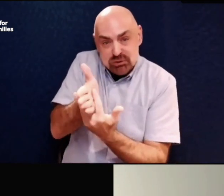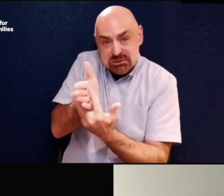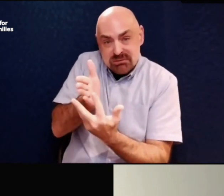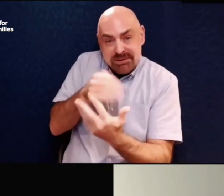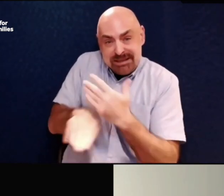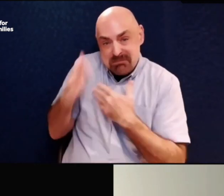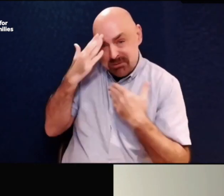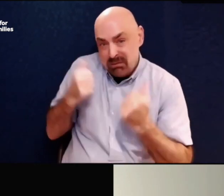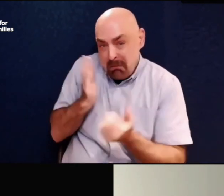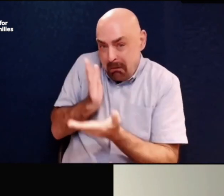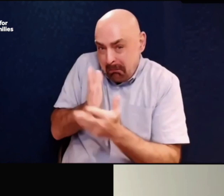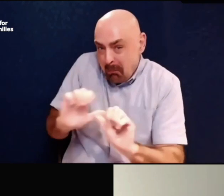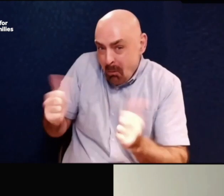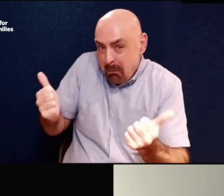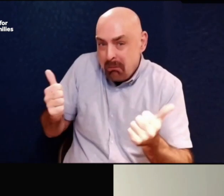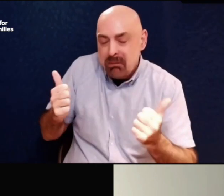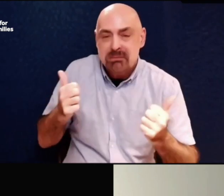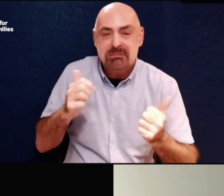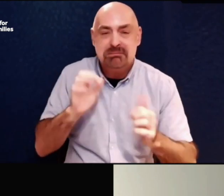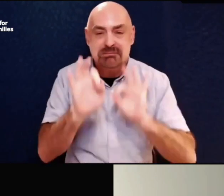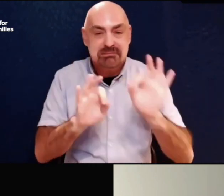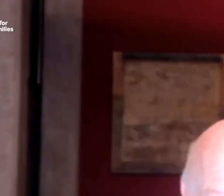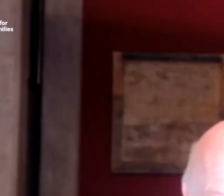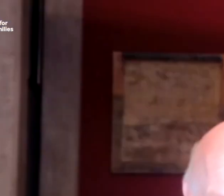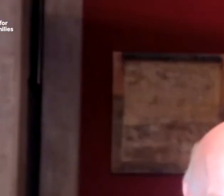Work? So Paul, can we?